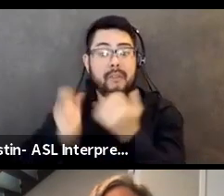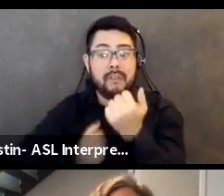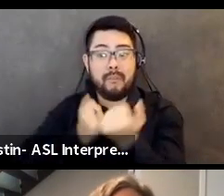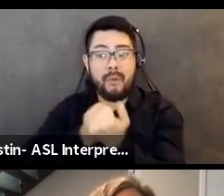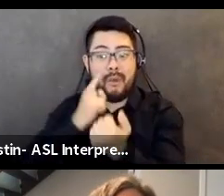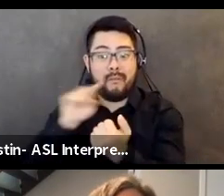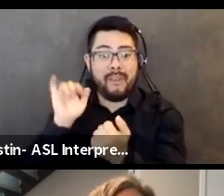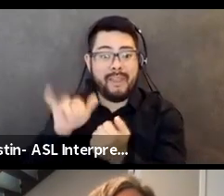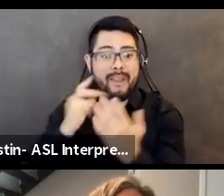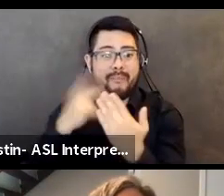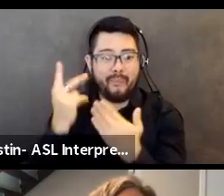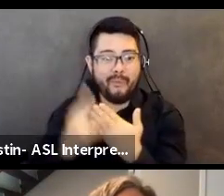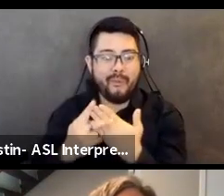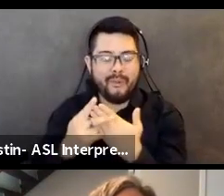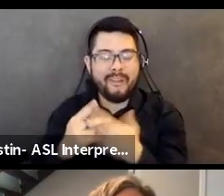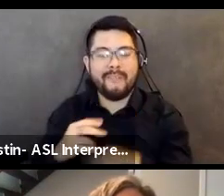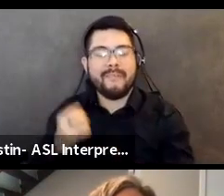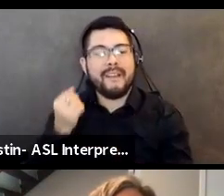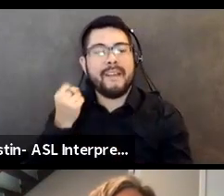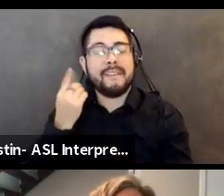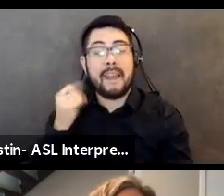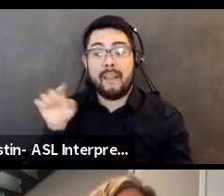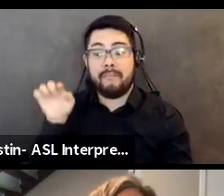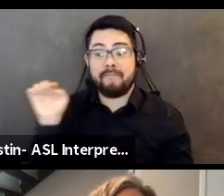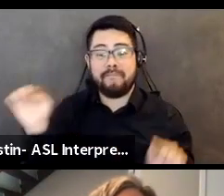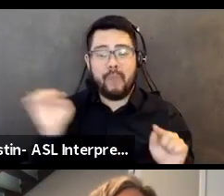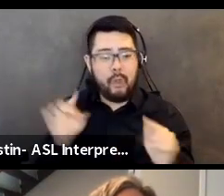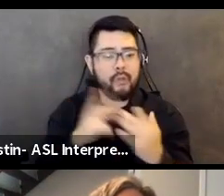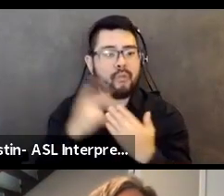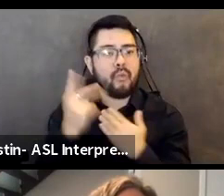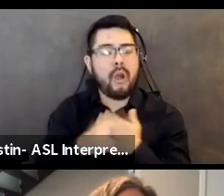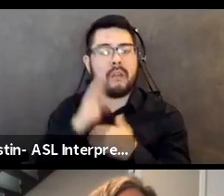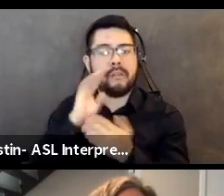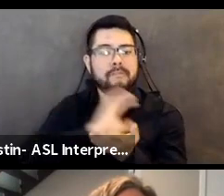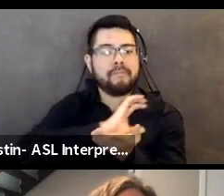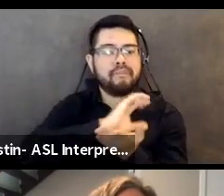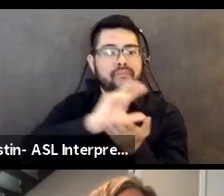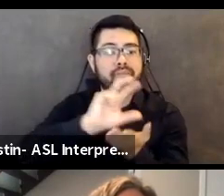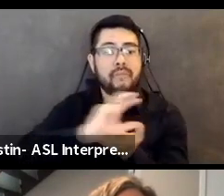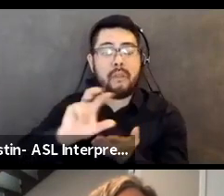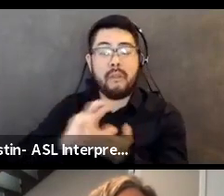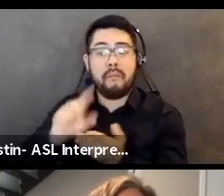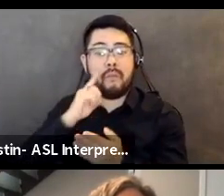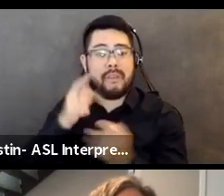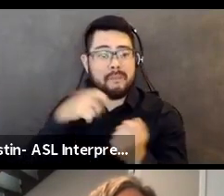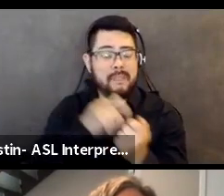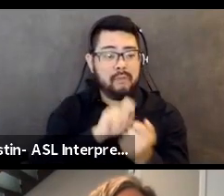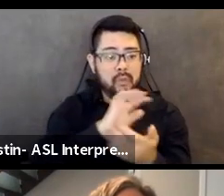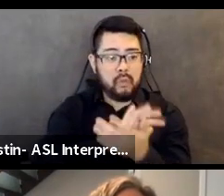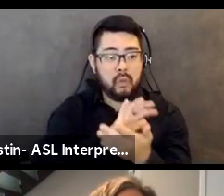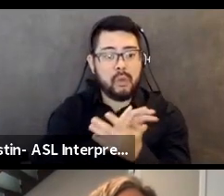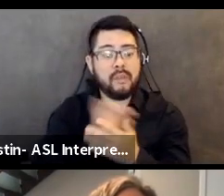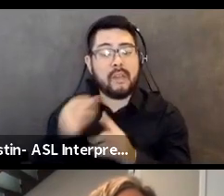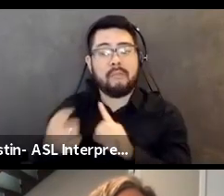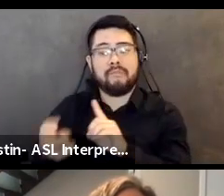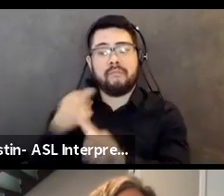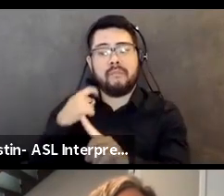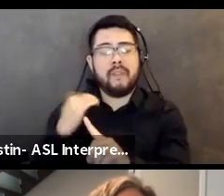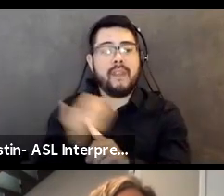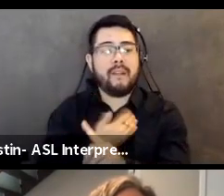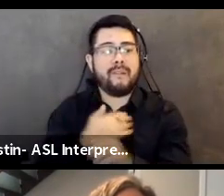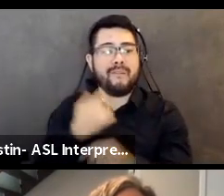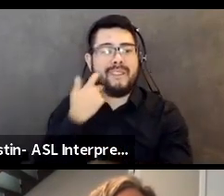those those programs are going uh to schools in areas based on what we learned from the annual regional